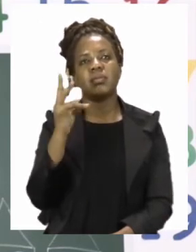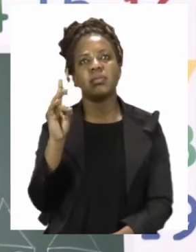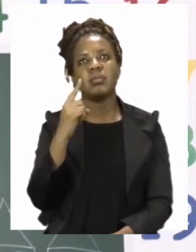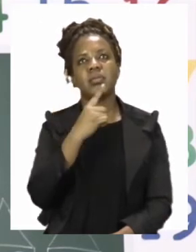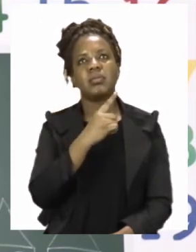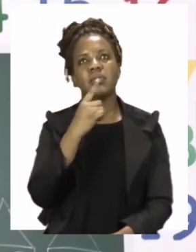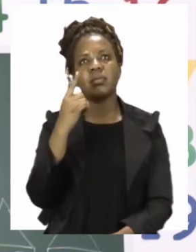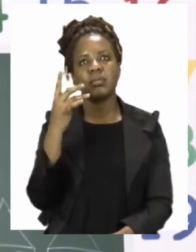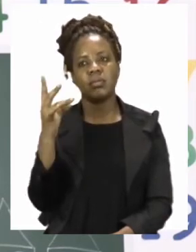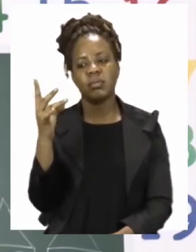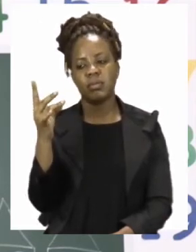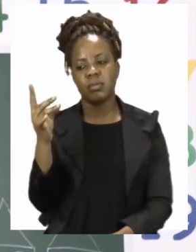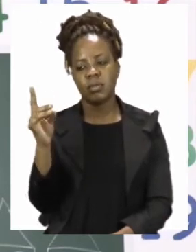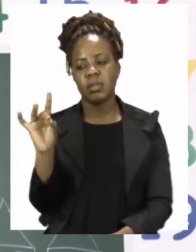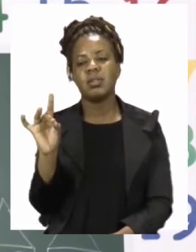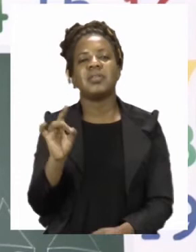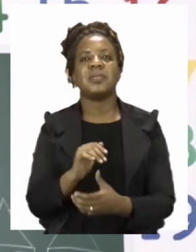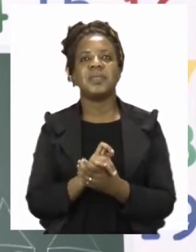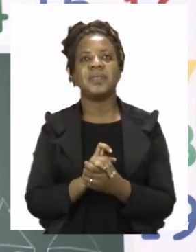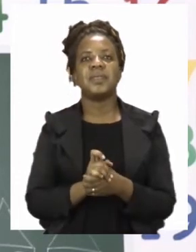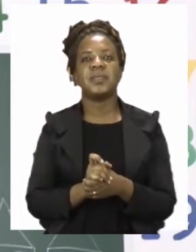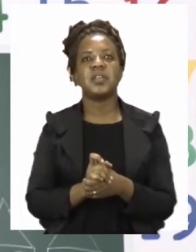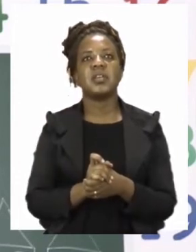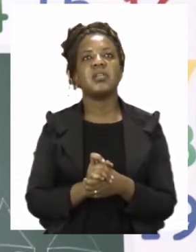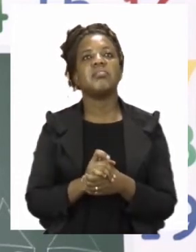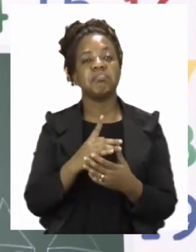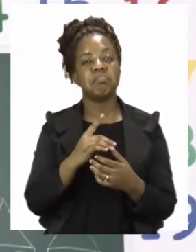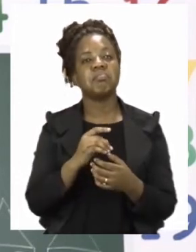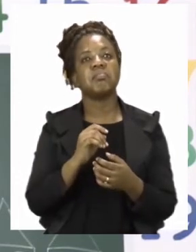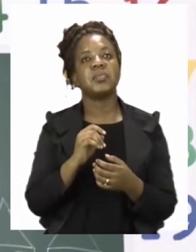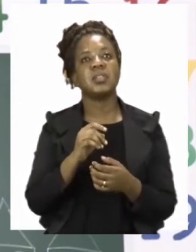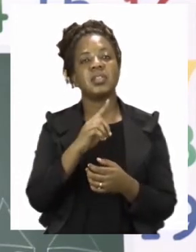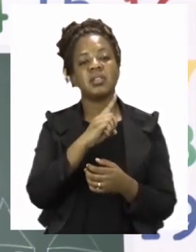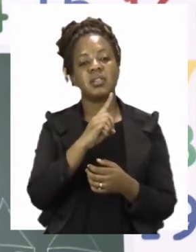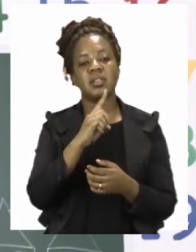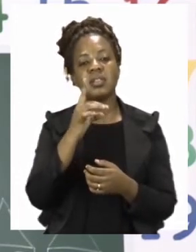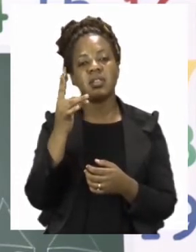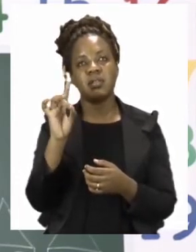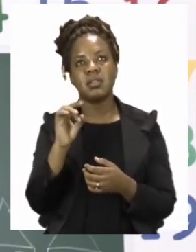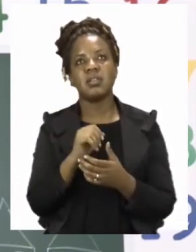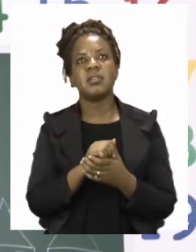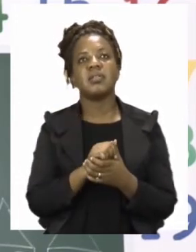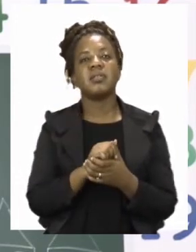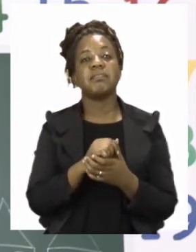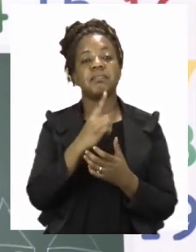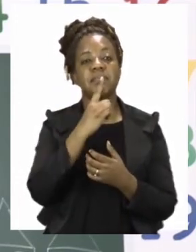5, 6, 7, 8, 9,